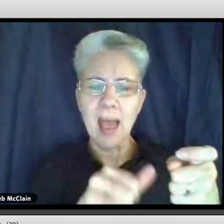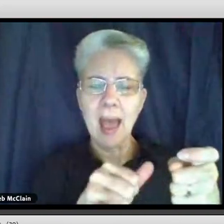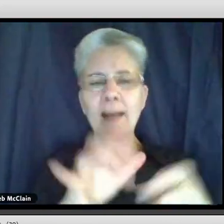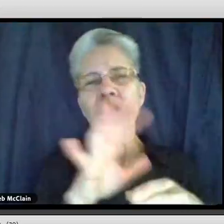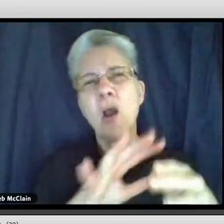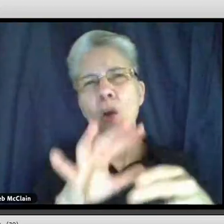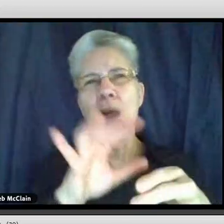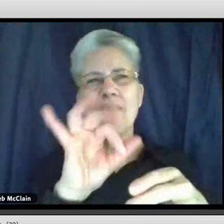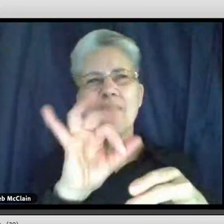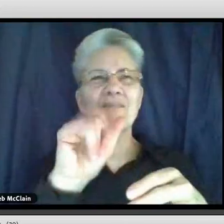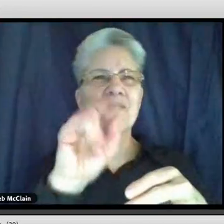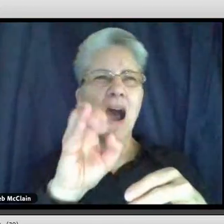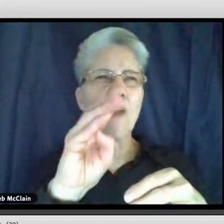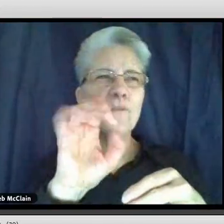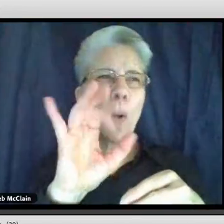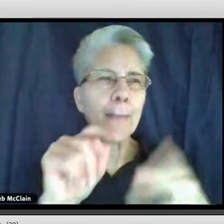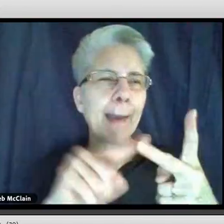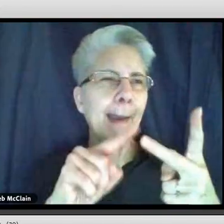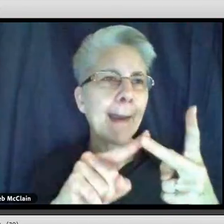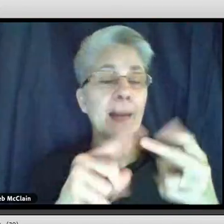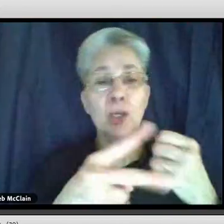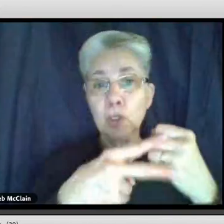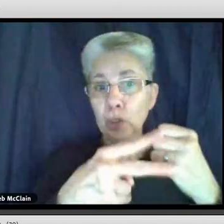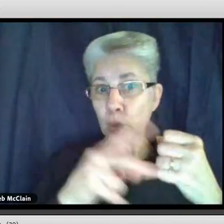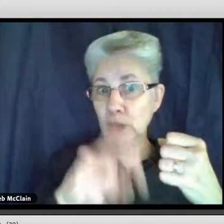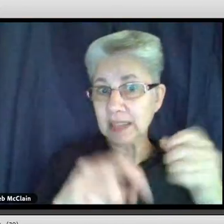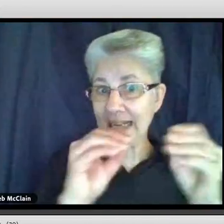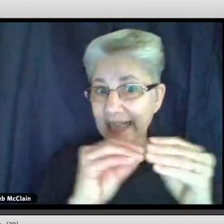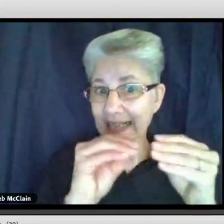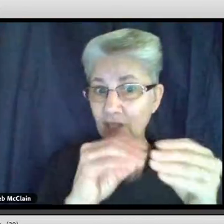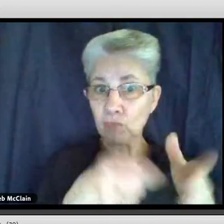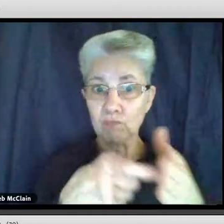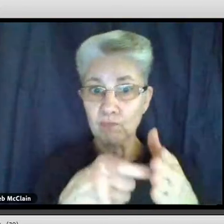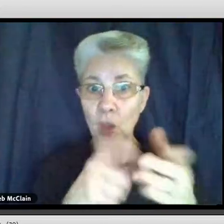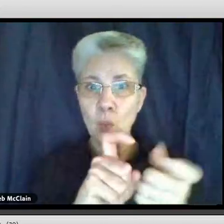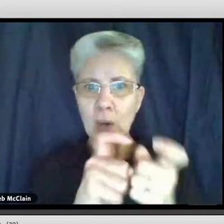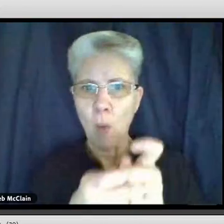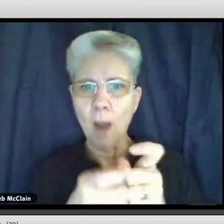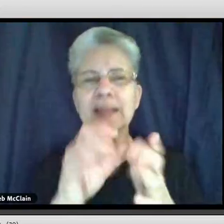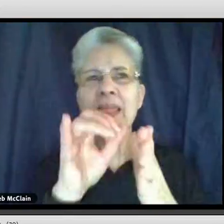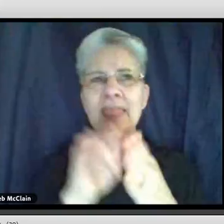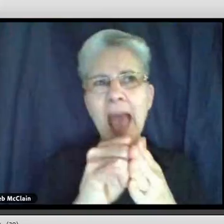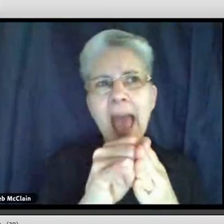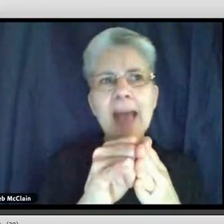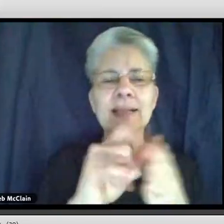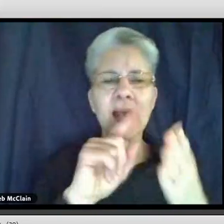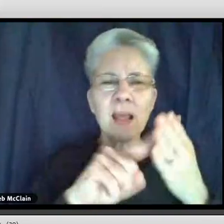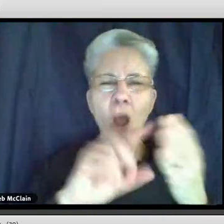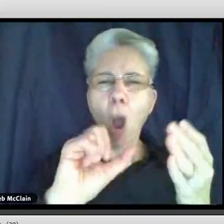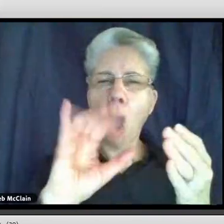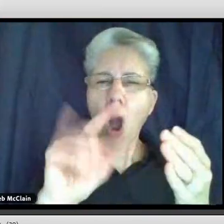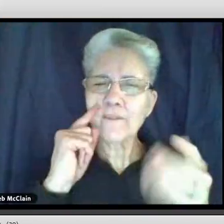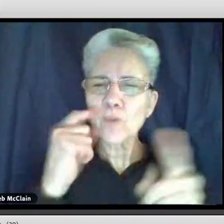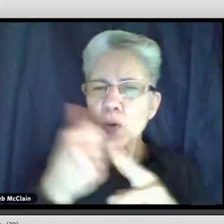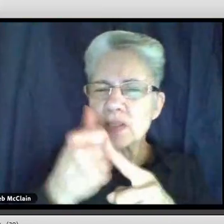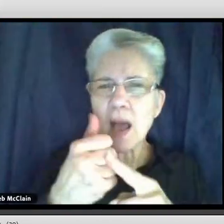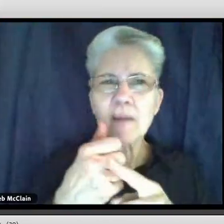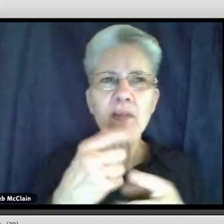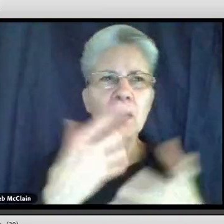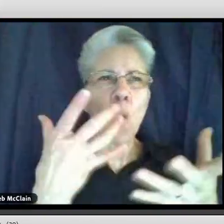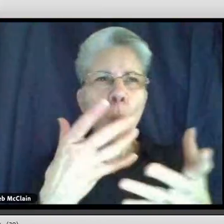file formats, whether your storage is meeting certain requirements. It's a good sort of audit for yourself to figure out what are the